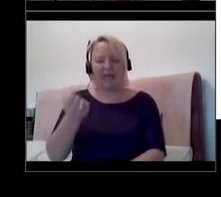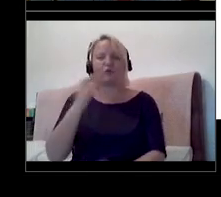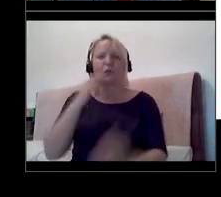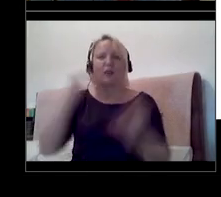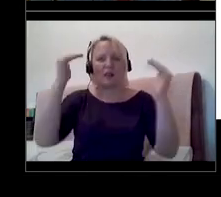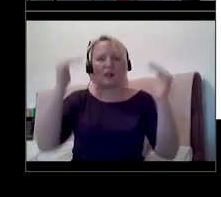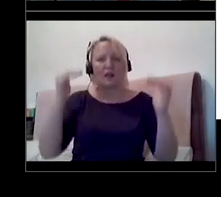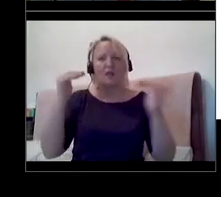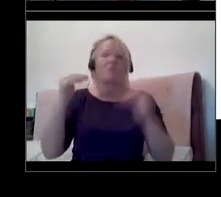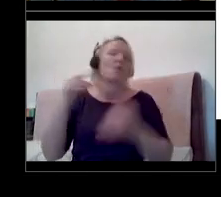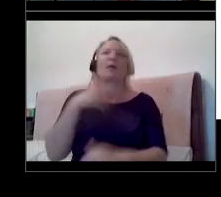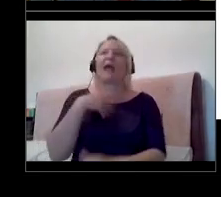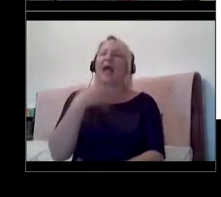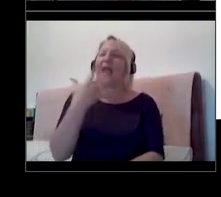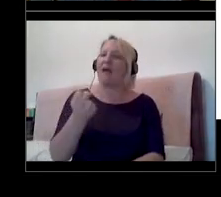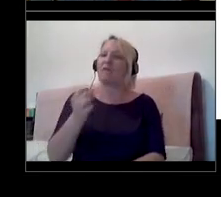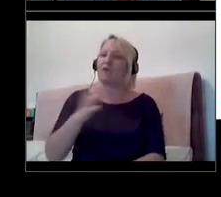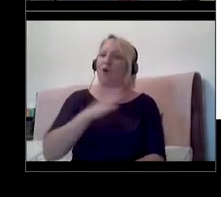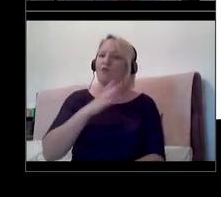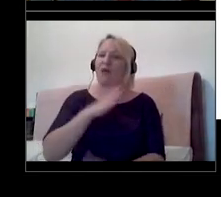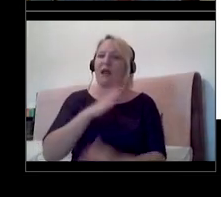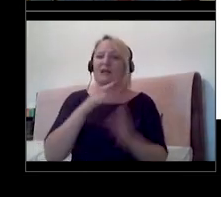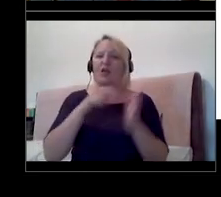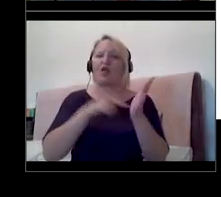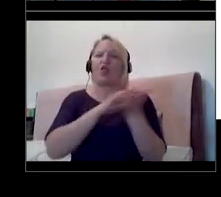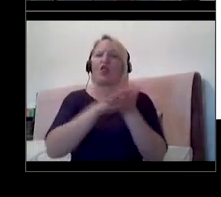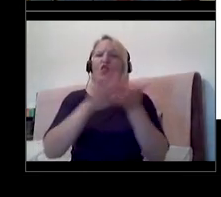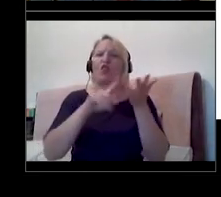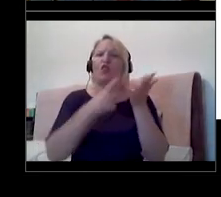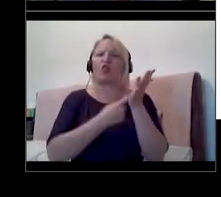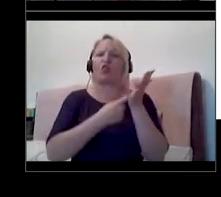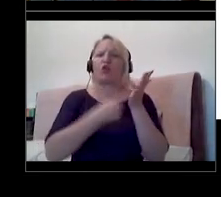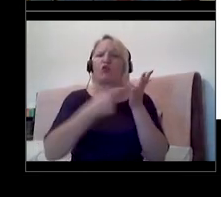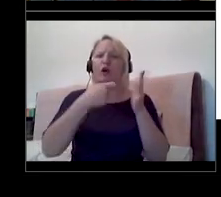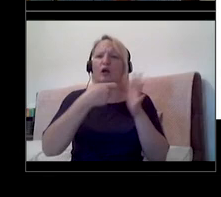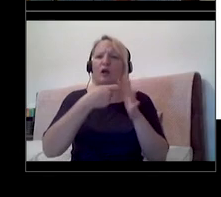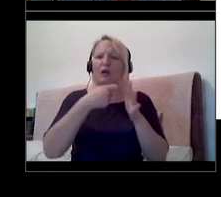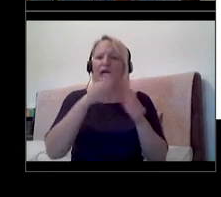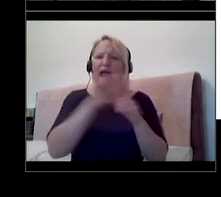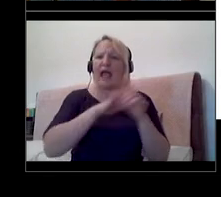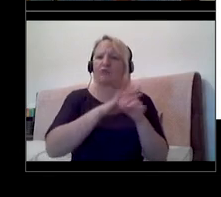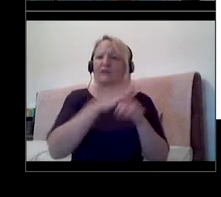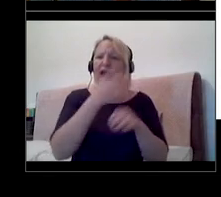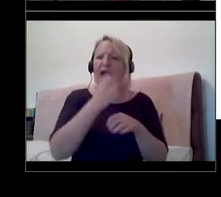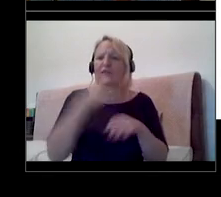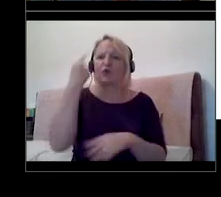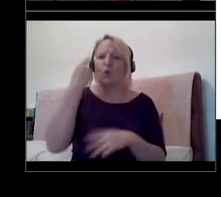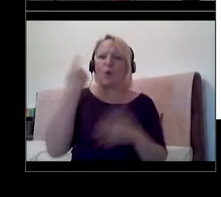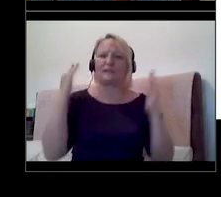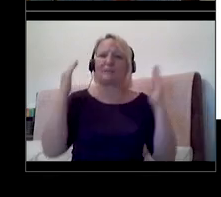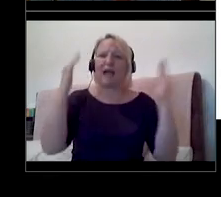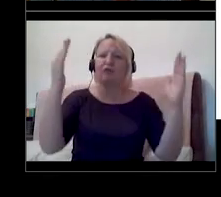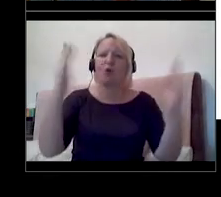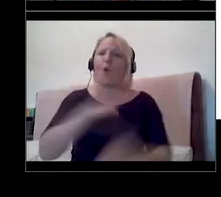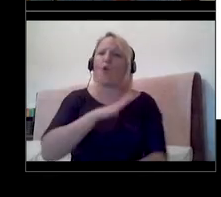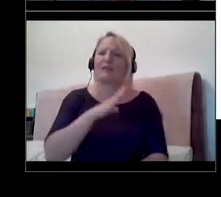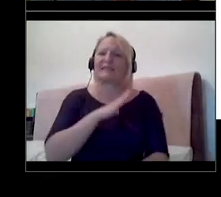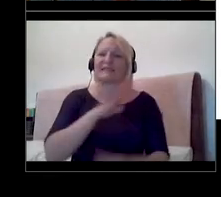barriers in the Thurrock area, which relate to the physical relationship between